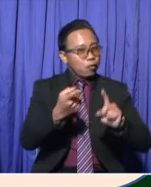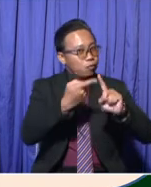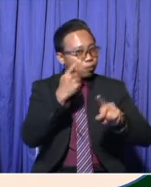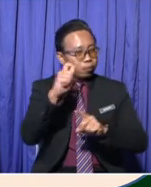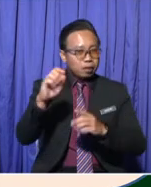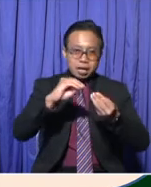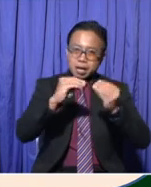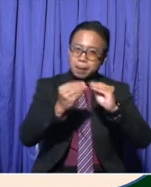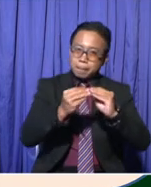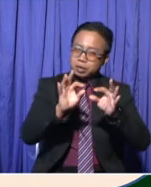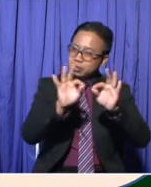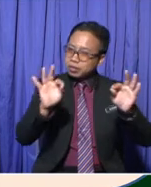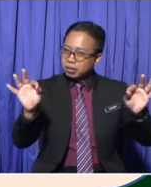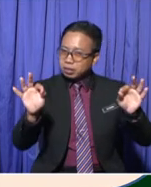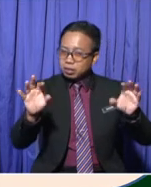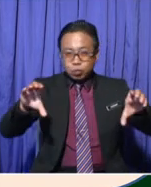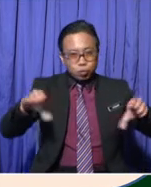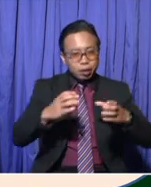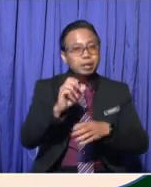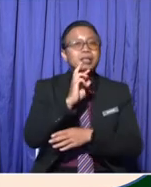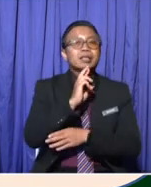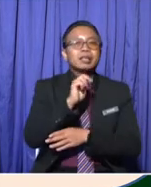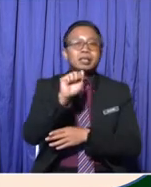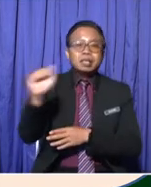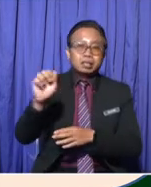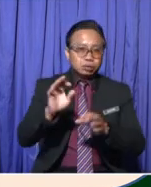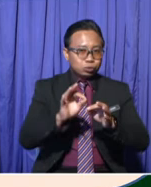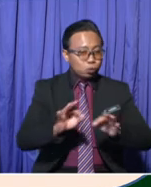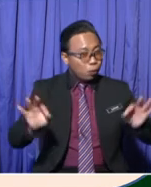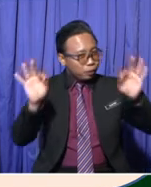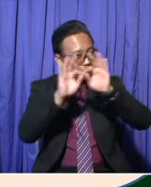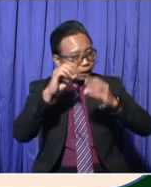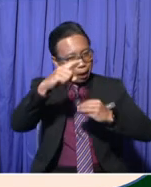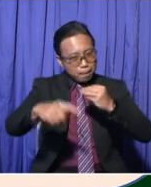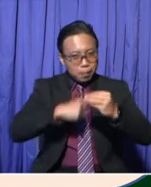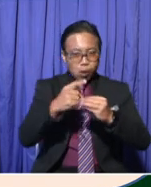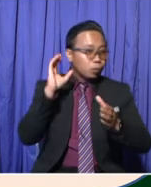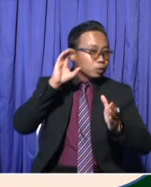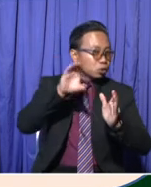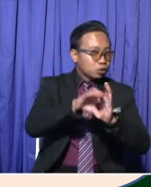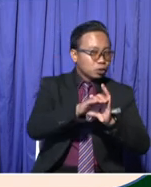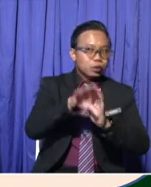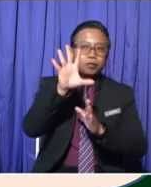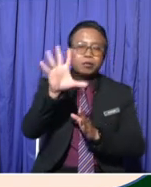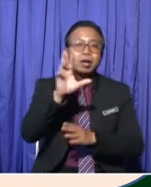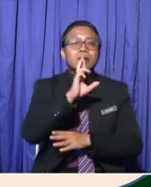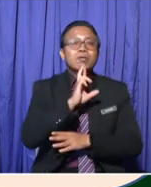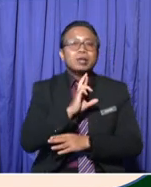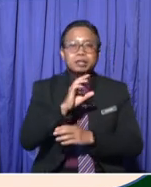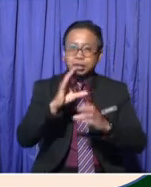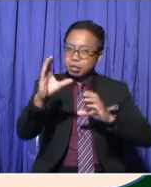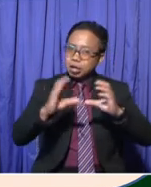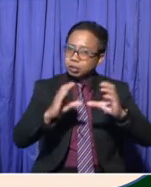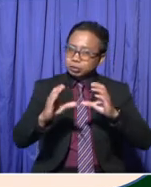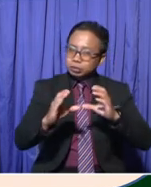number sentence, we can create a story about the picture. There are 5 red cars. There